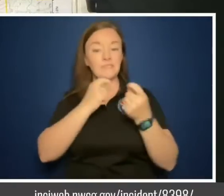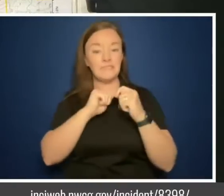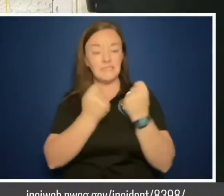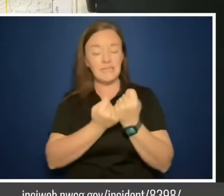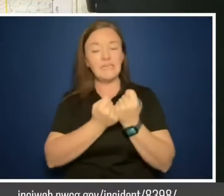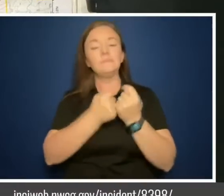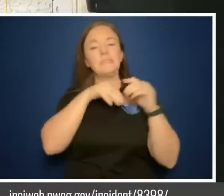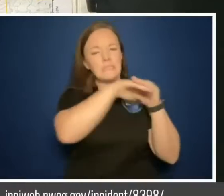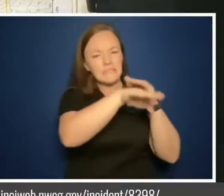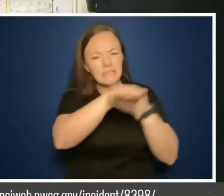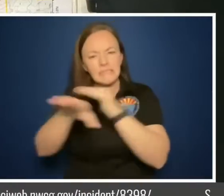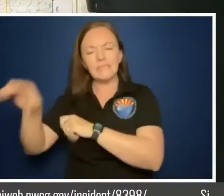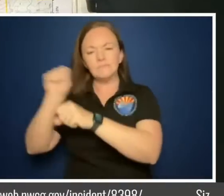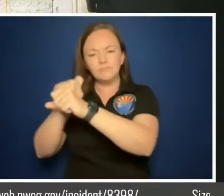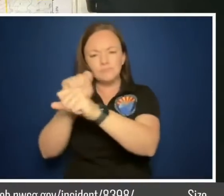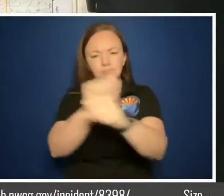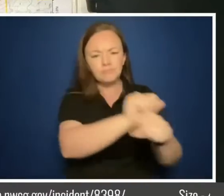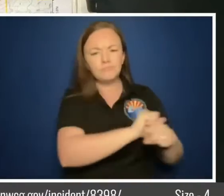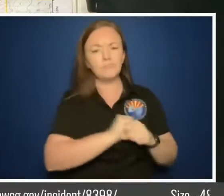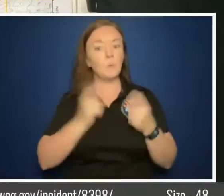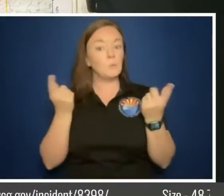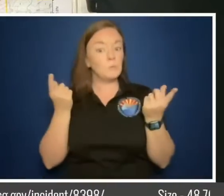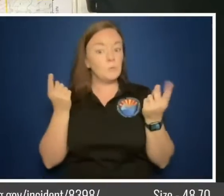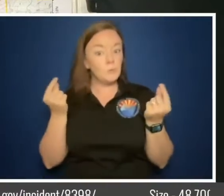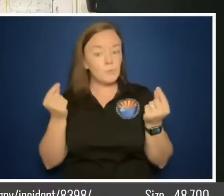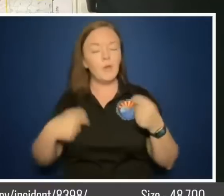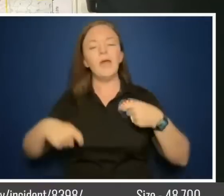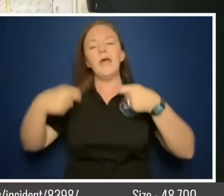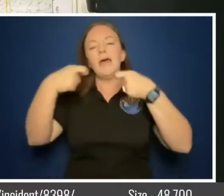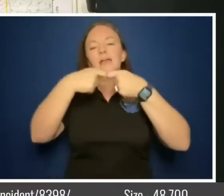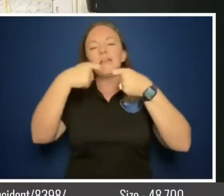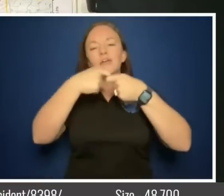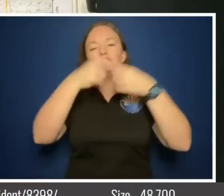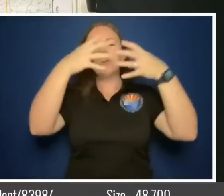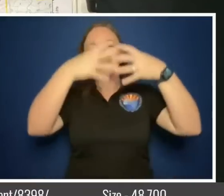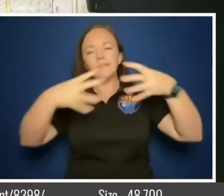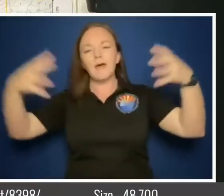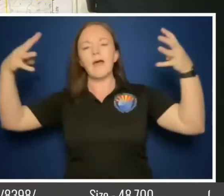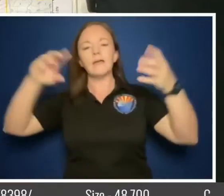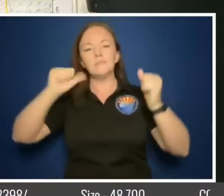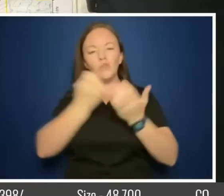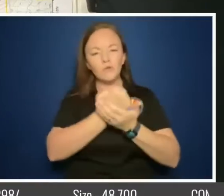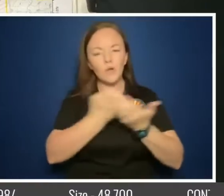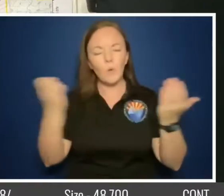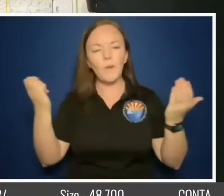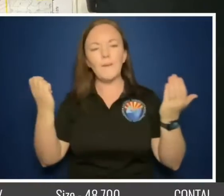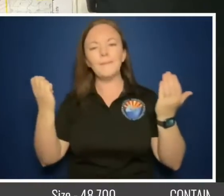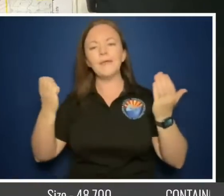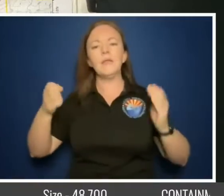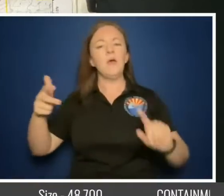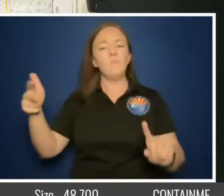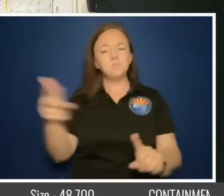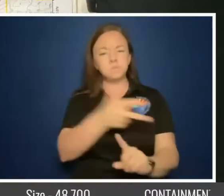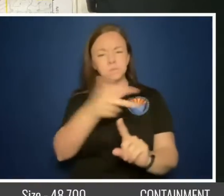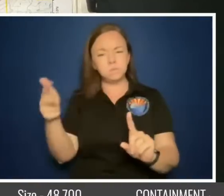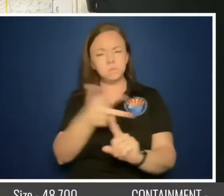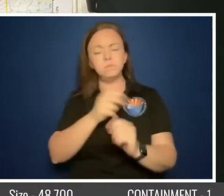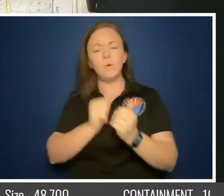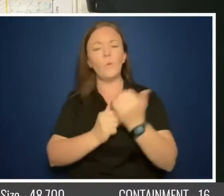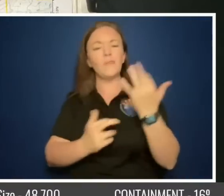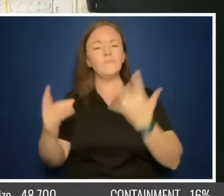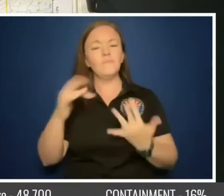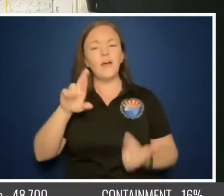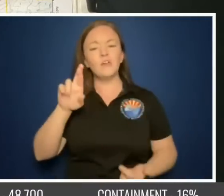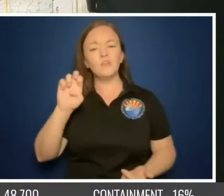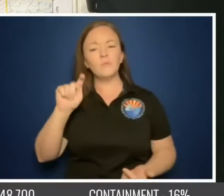Those crews are pre-treating electric assets with fire retardant as a means of lessening or minimizing damage from the fire to